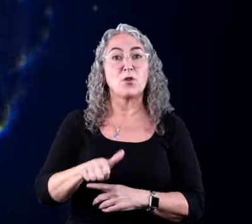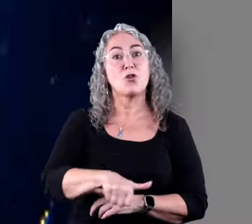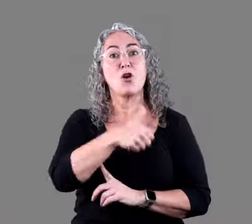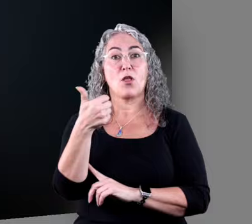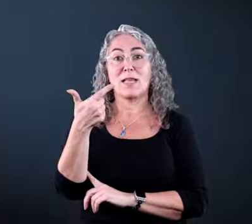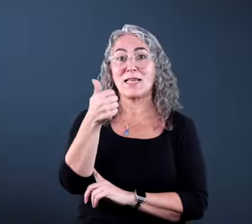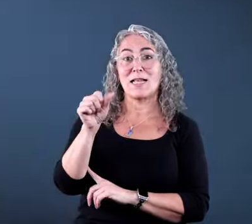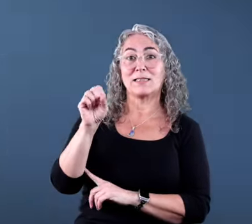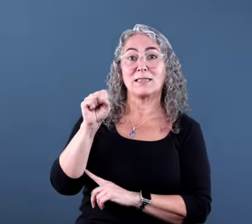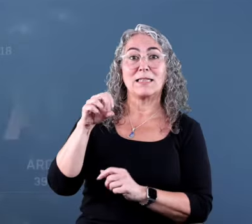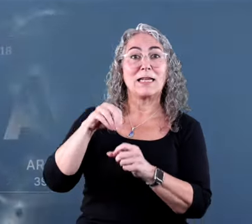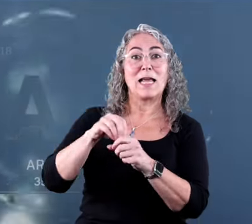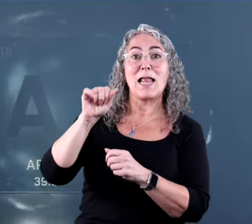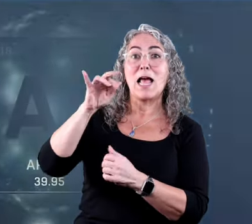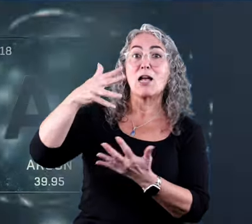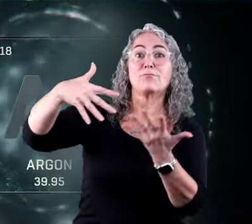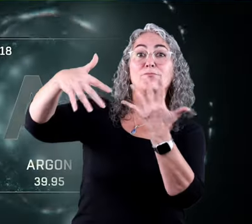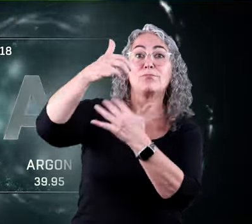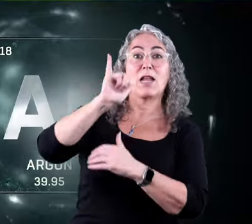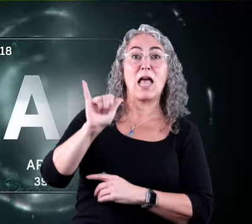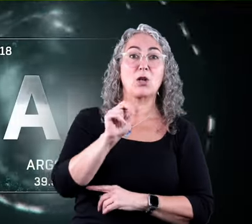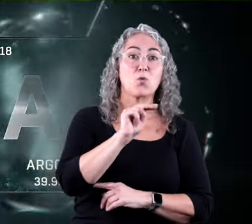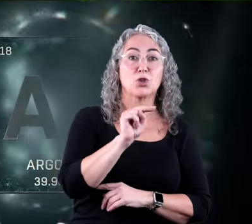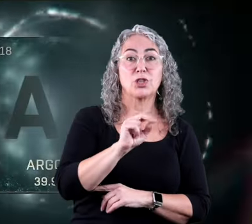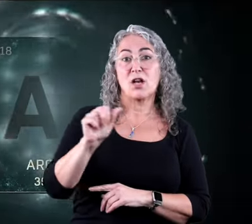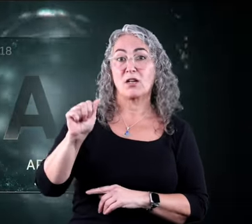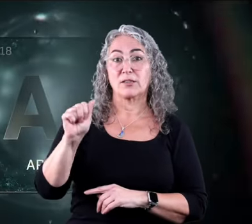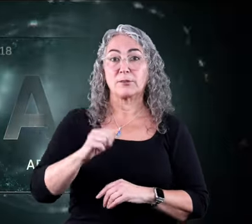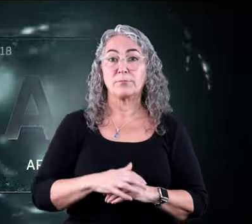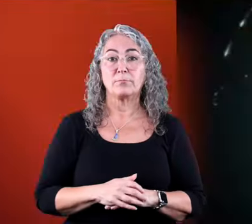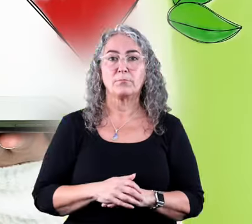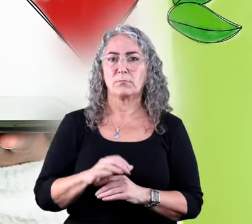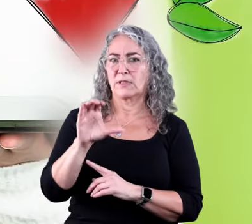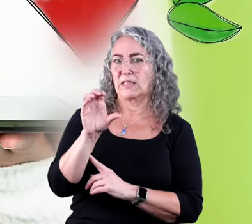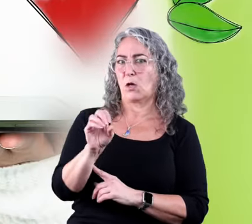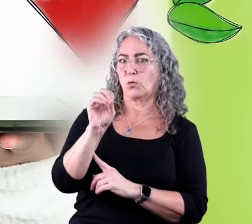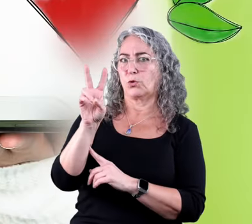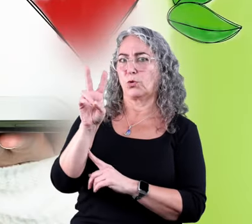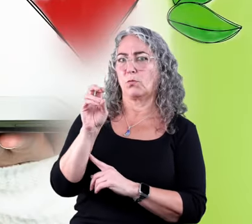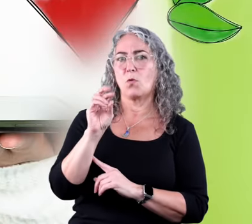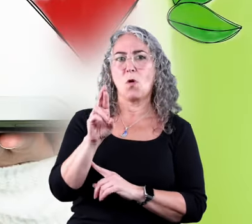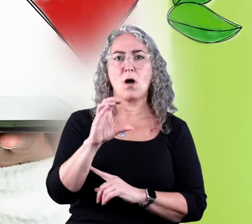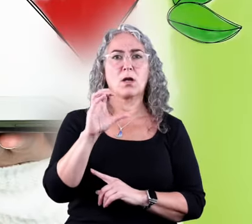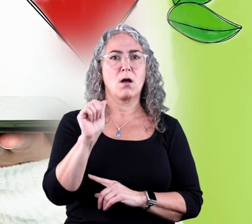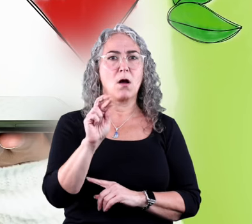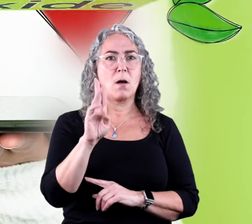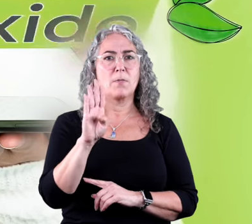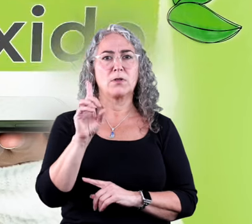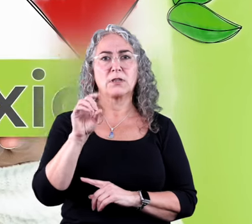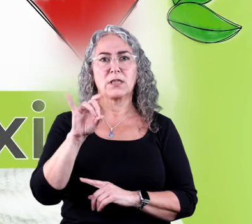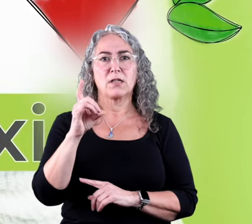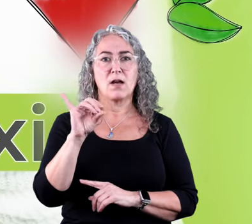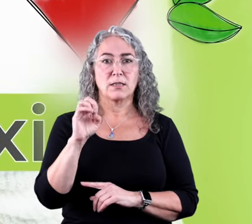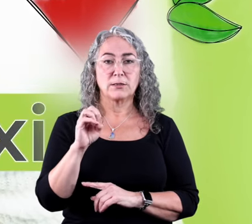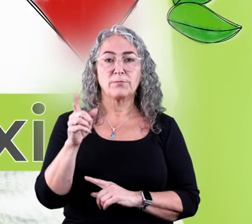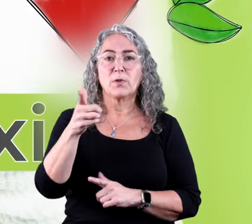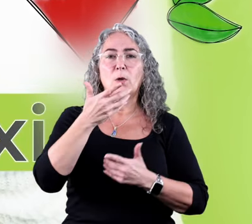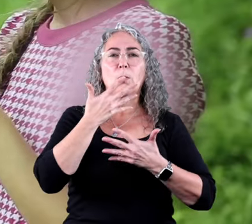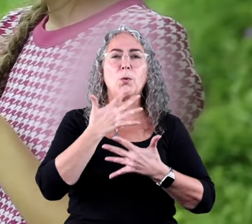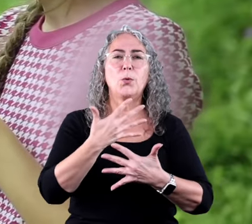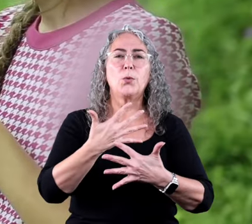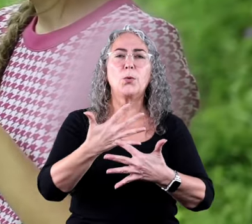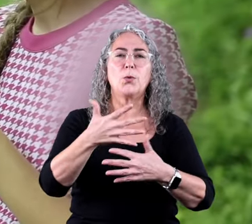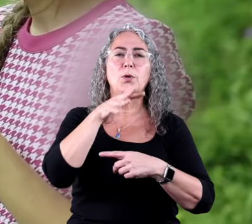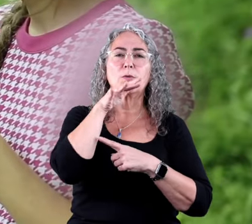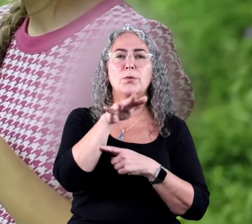in. Other gases in the air are nitrogen and argon, not to mention CO2 or carbon dioxide,